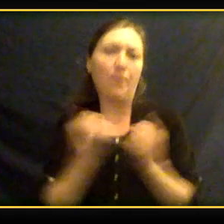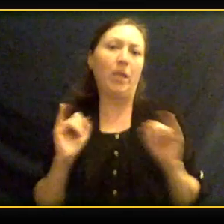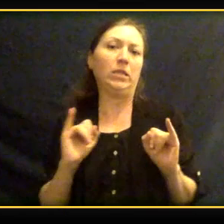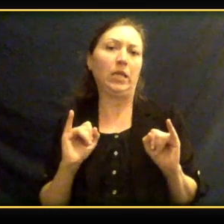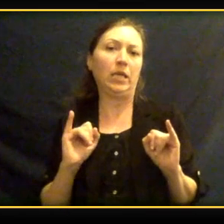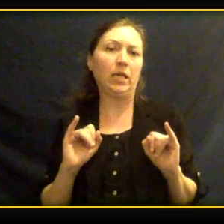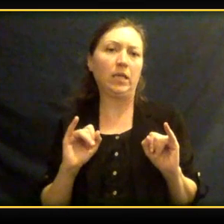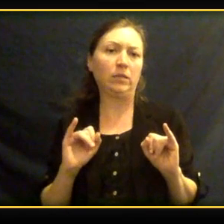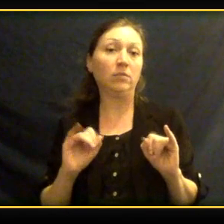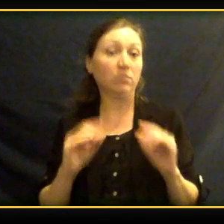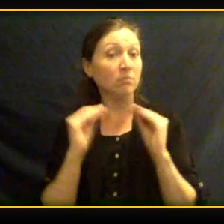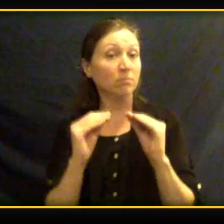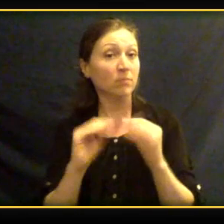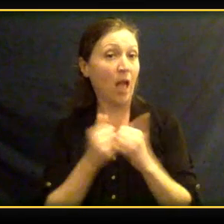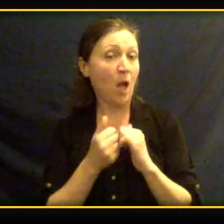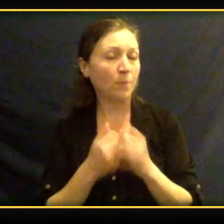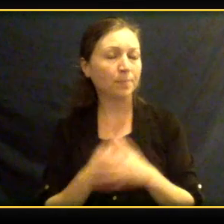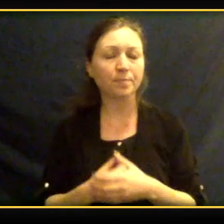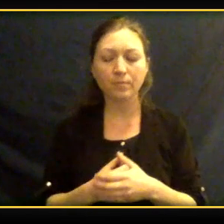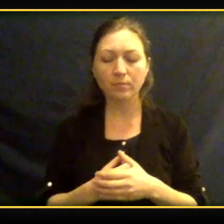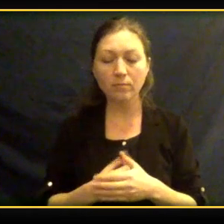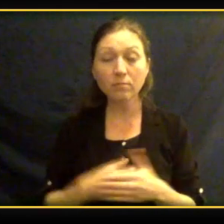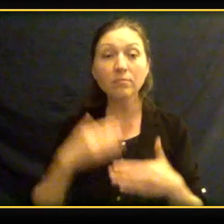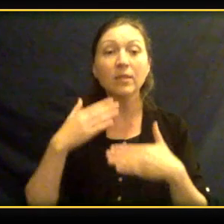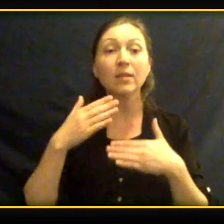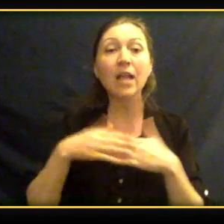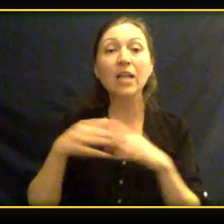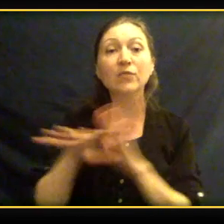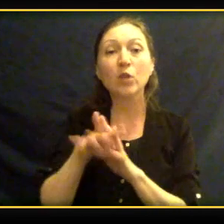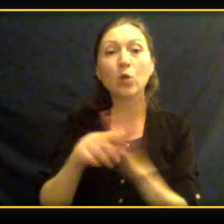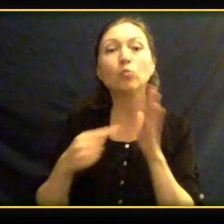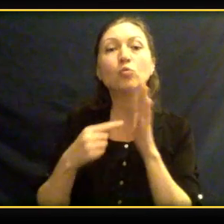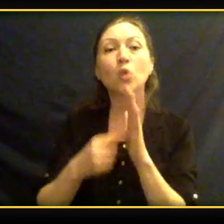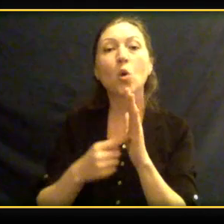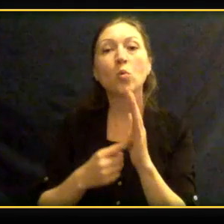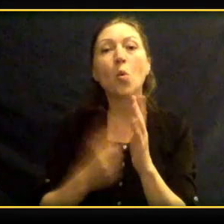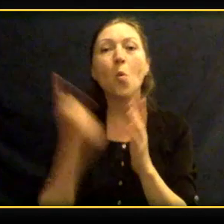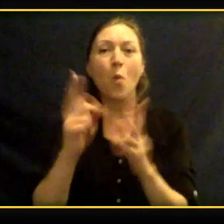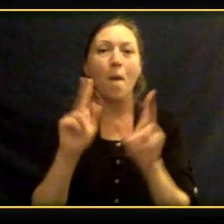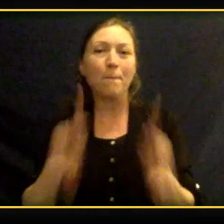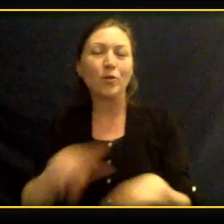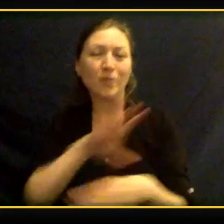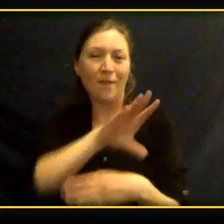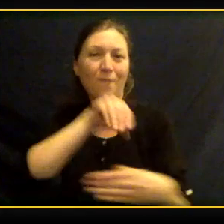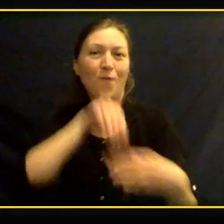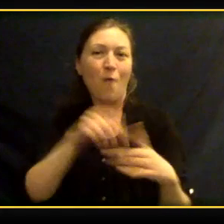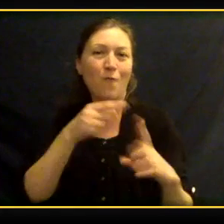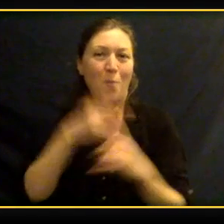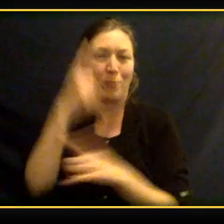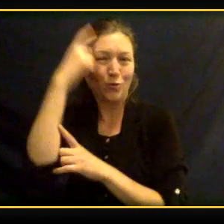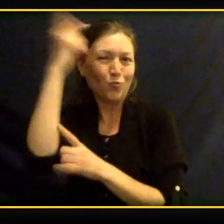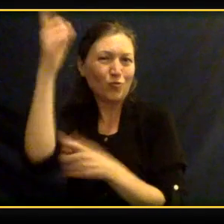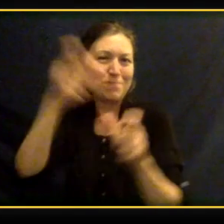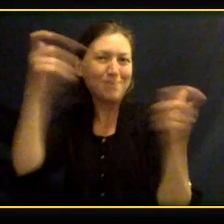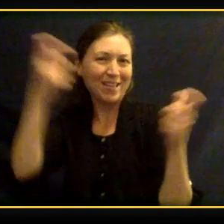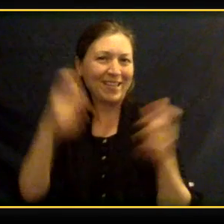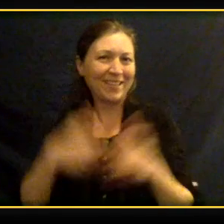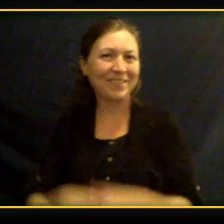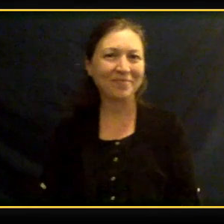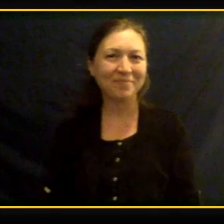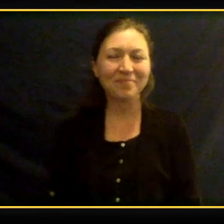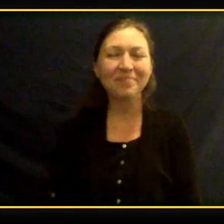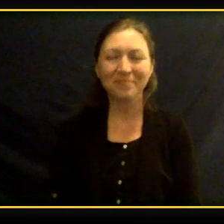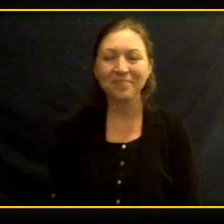video showcases one of the program participants. Dream Big. My name is